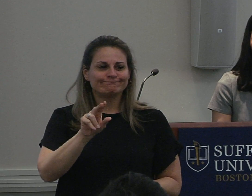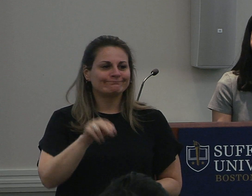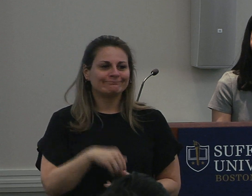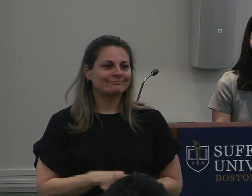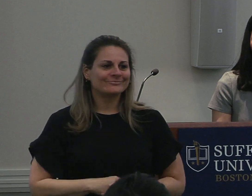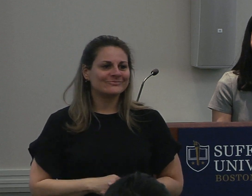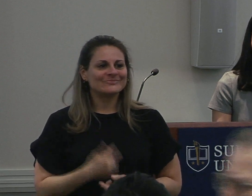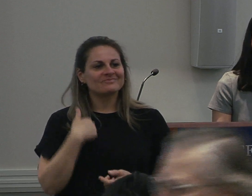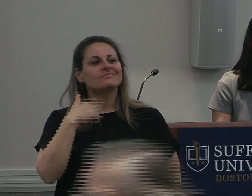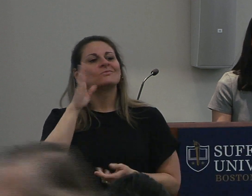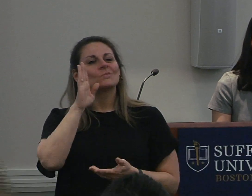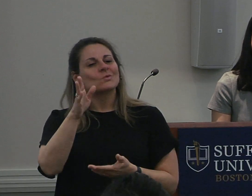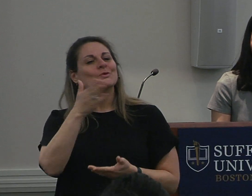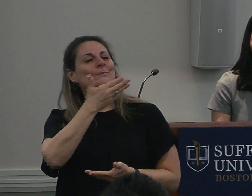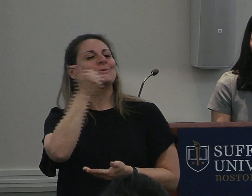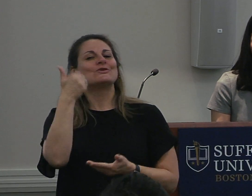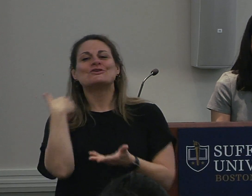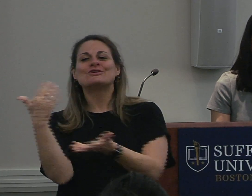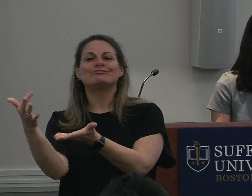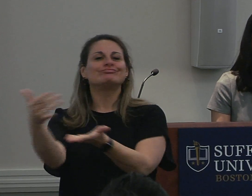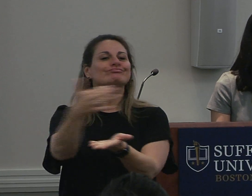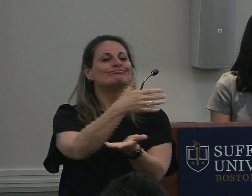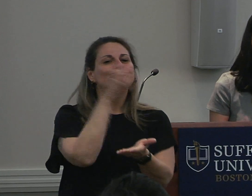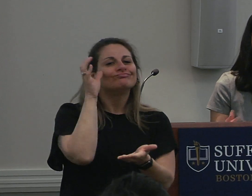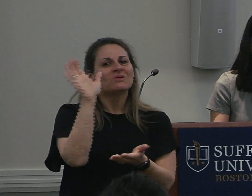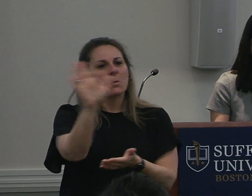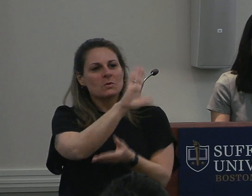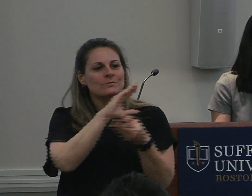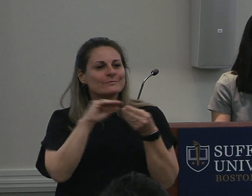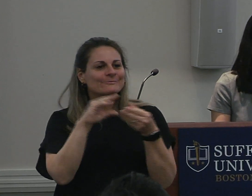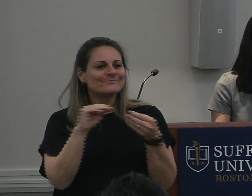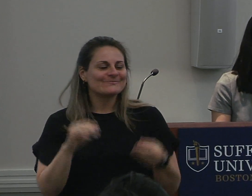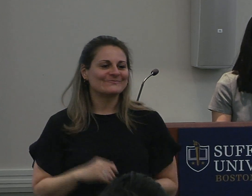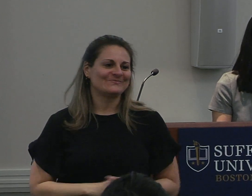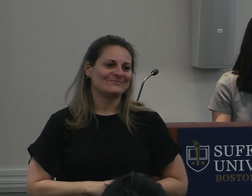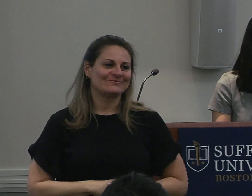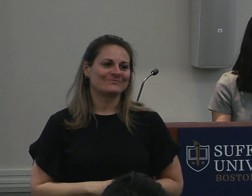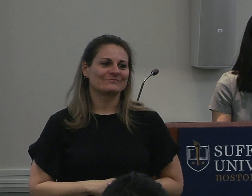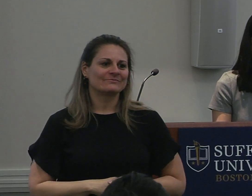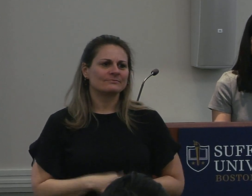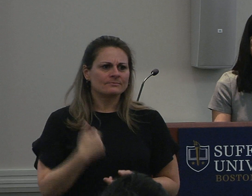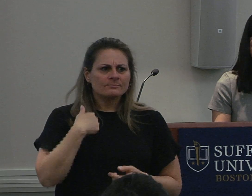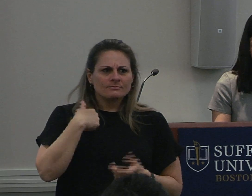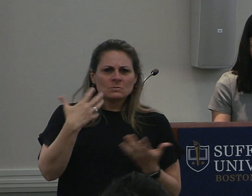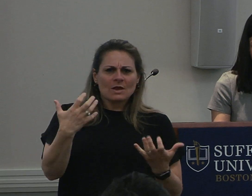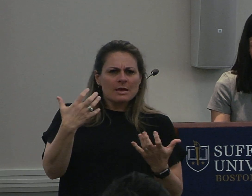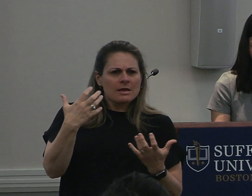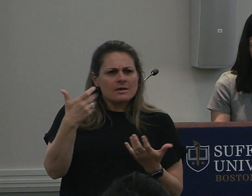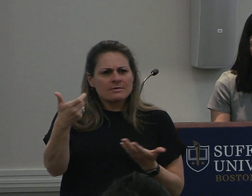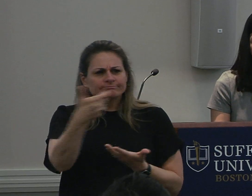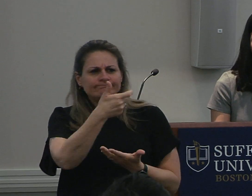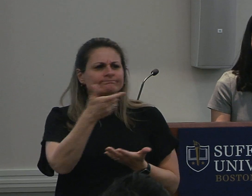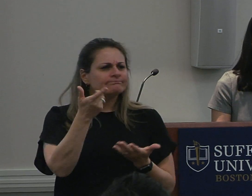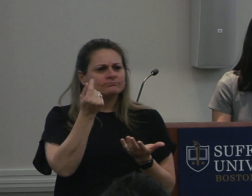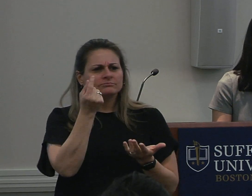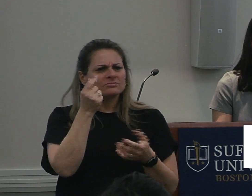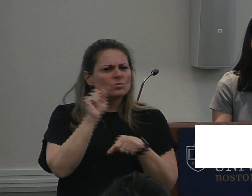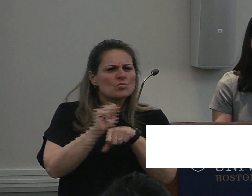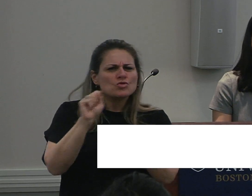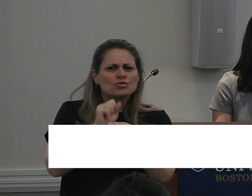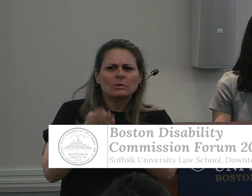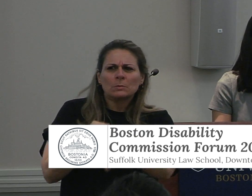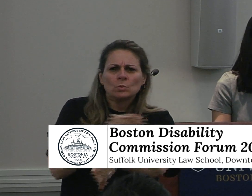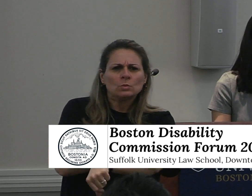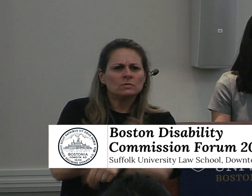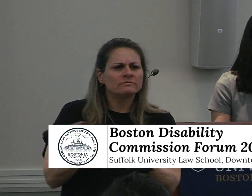and to be here in community and see what we should be working on in City Hall even more. I will just wanted to reflect a